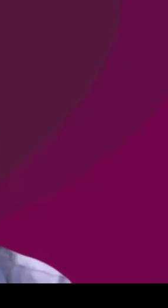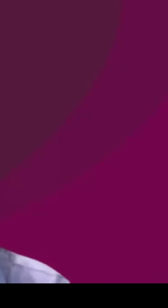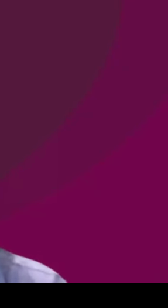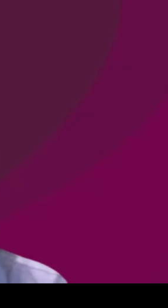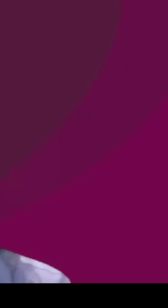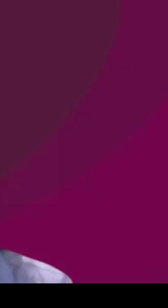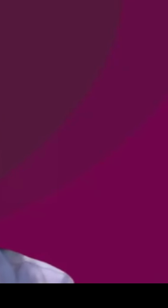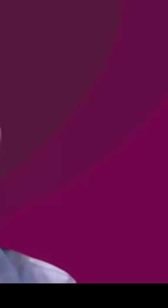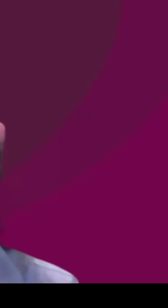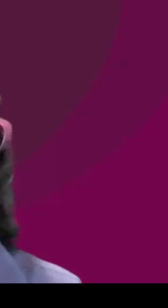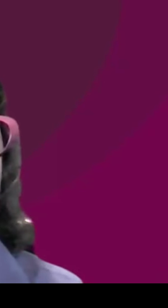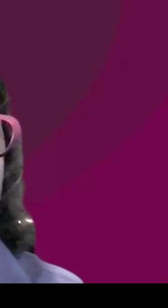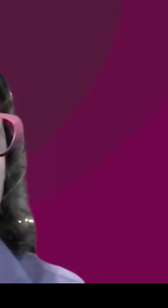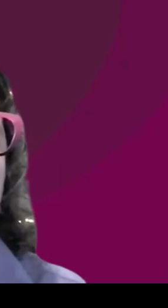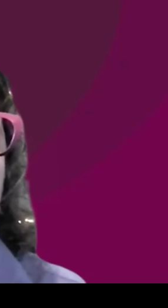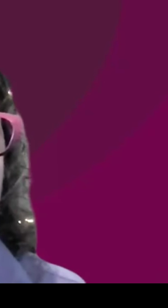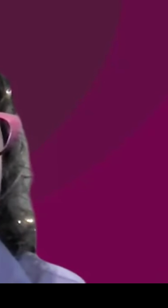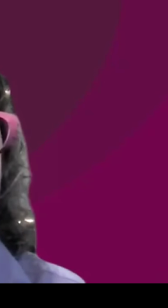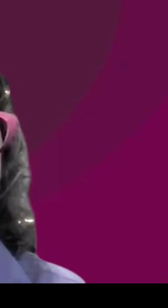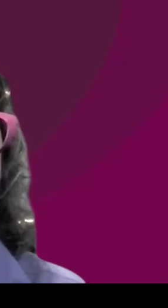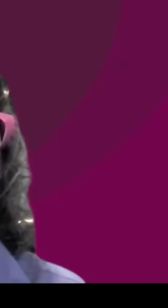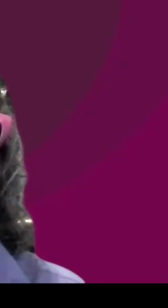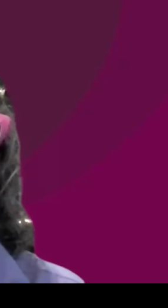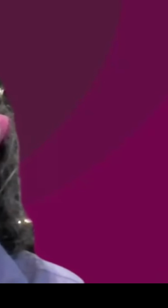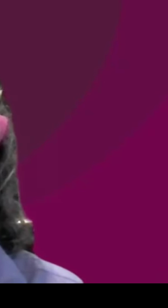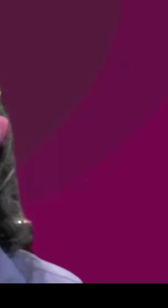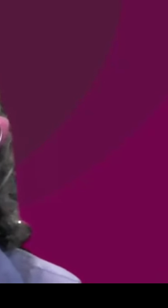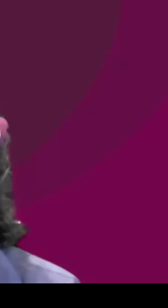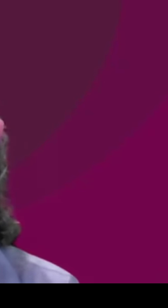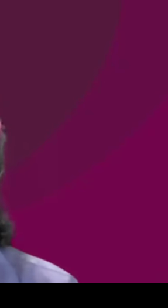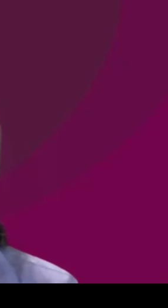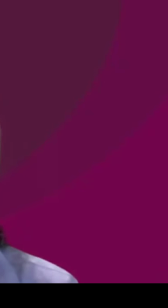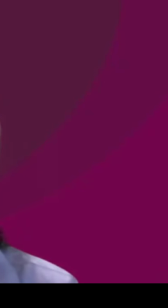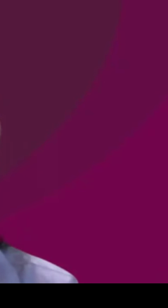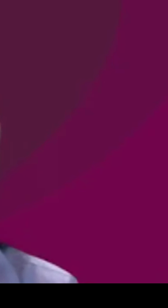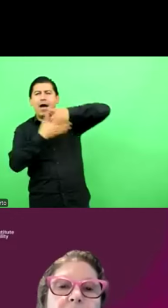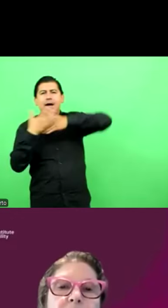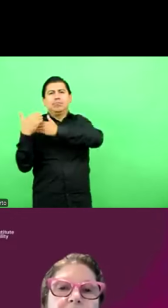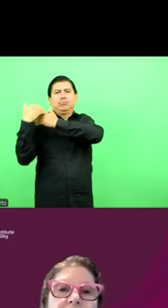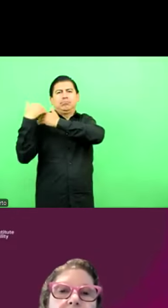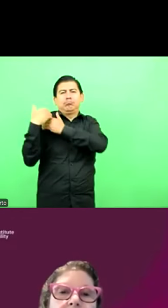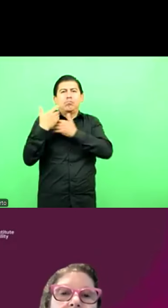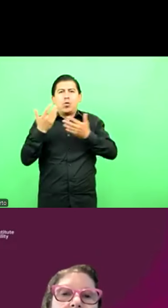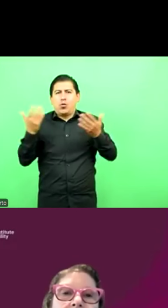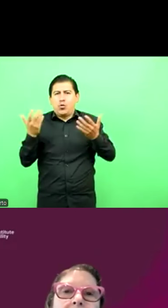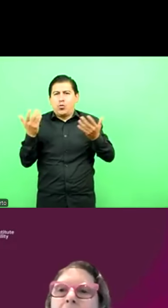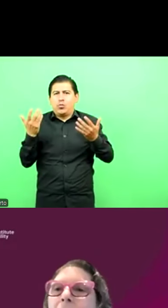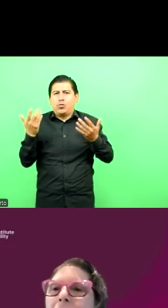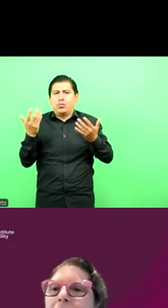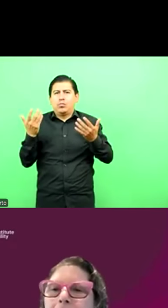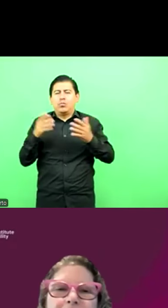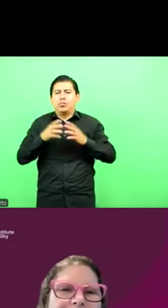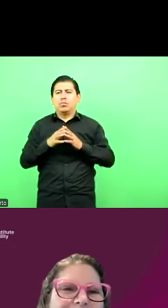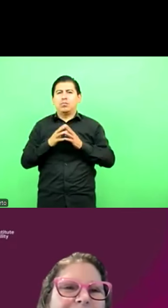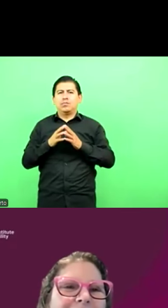and Management in the Department of UHC Health Systems from WHO